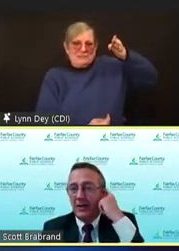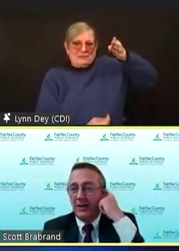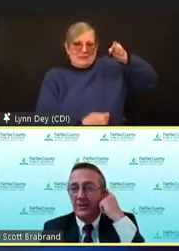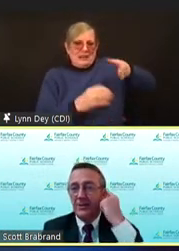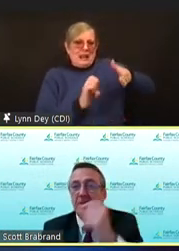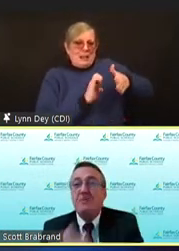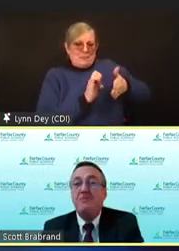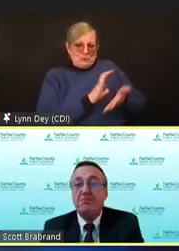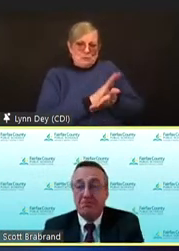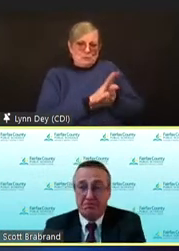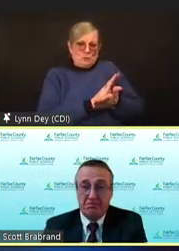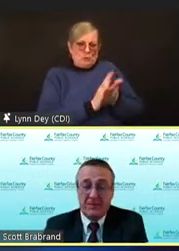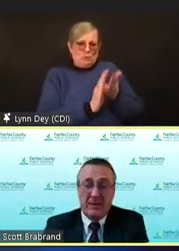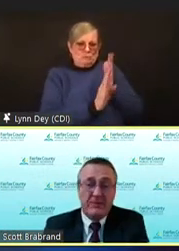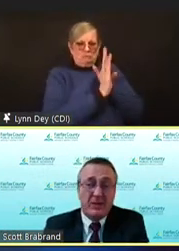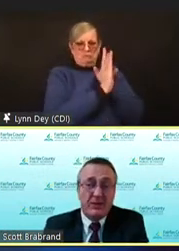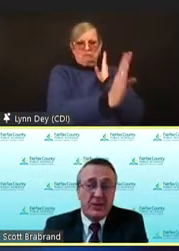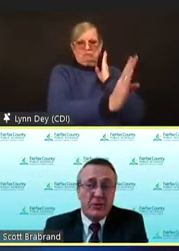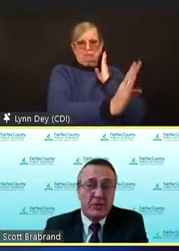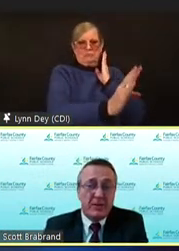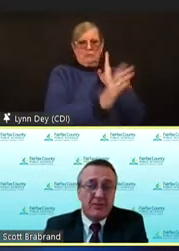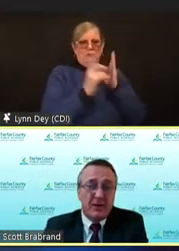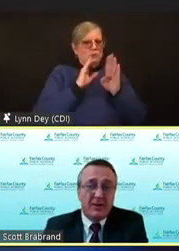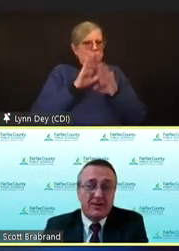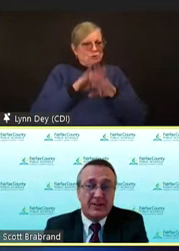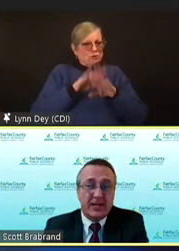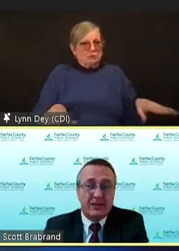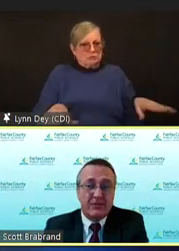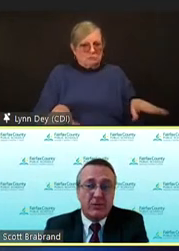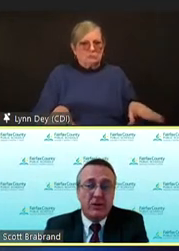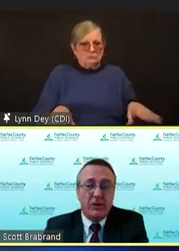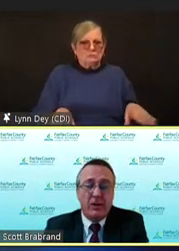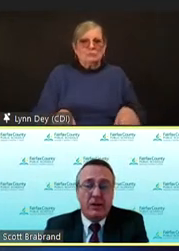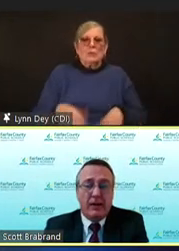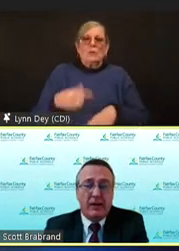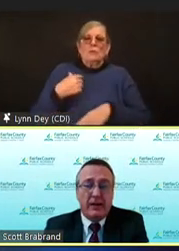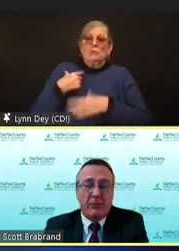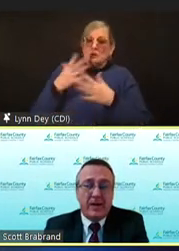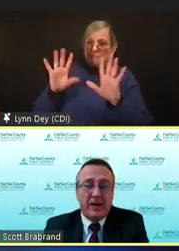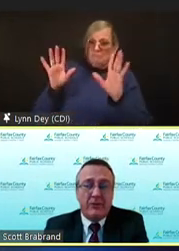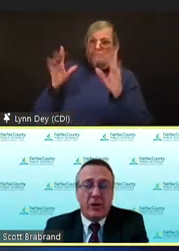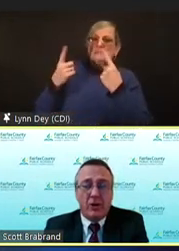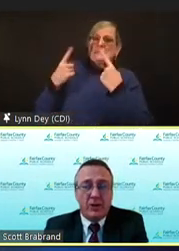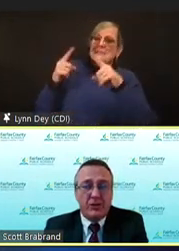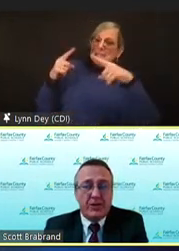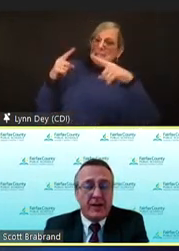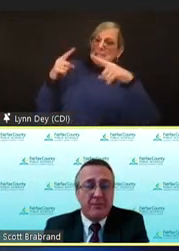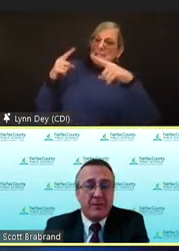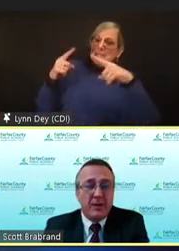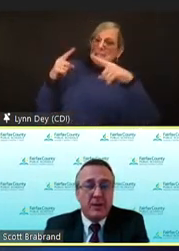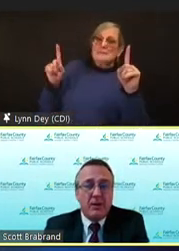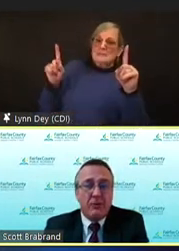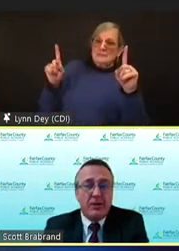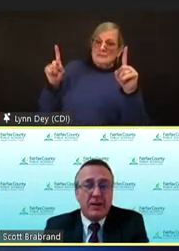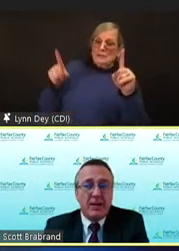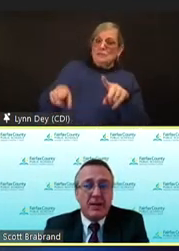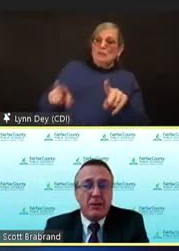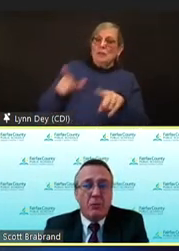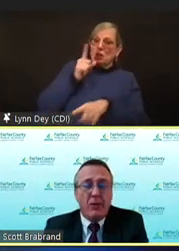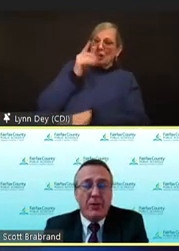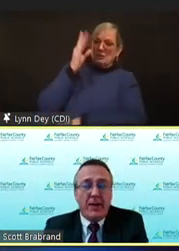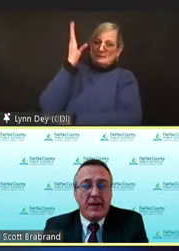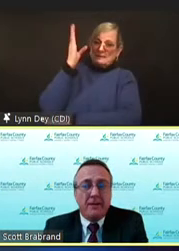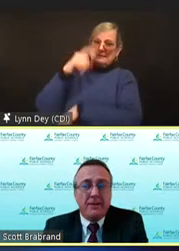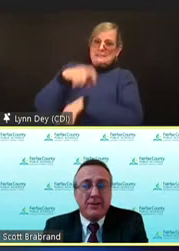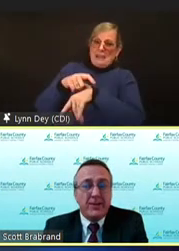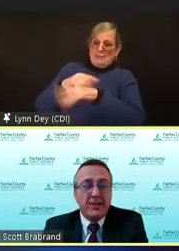for kids. And we've continued to be very successful around our lunchtime. The